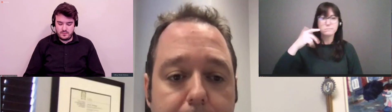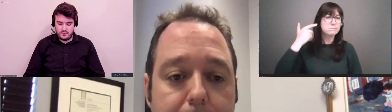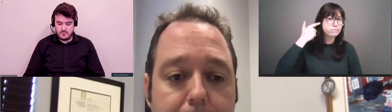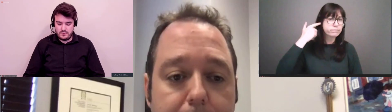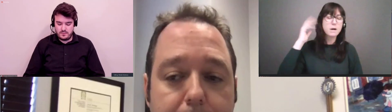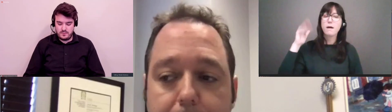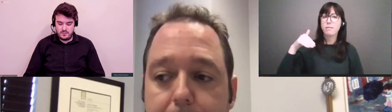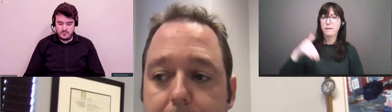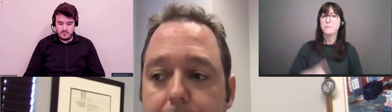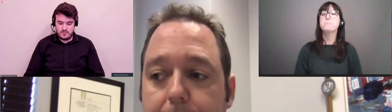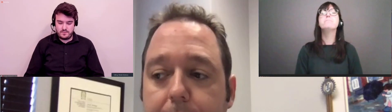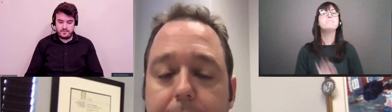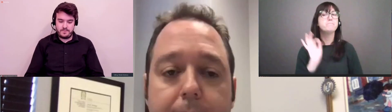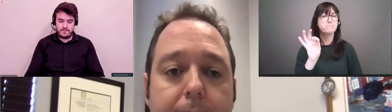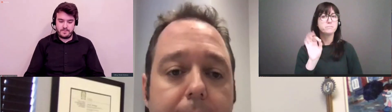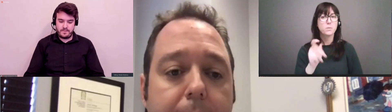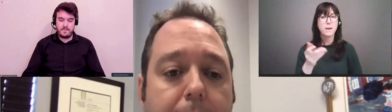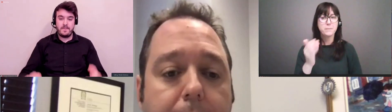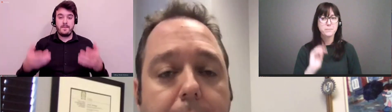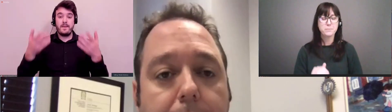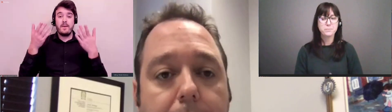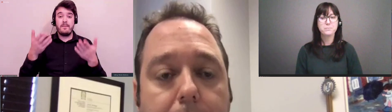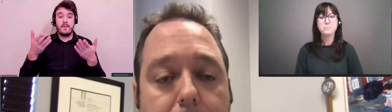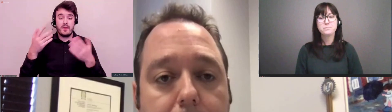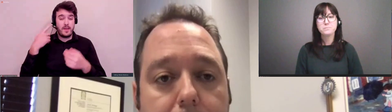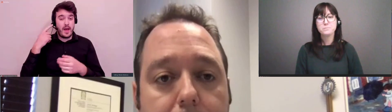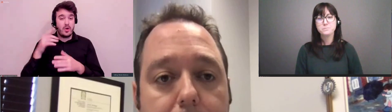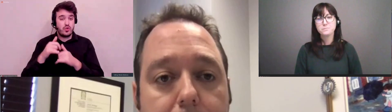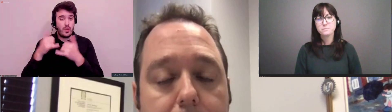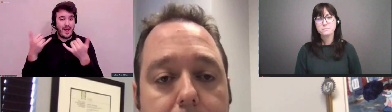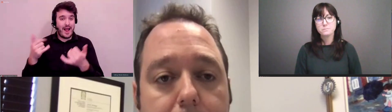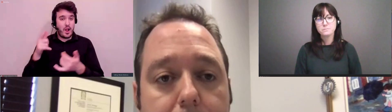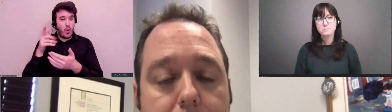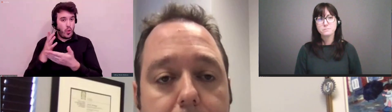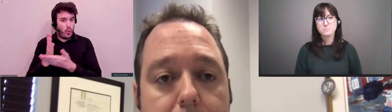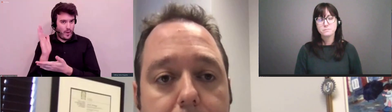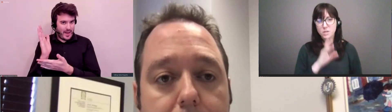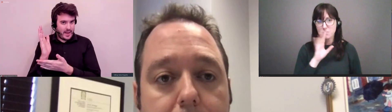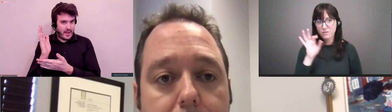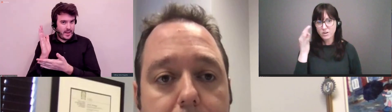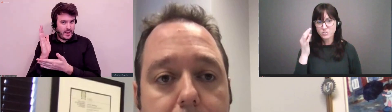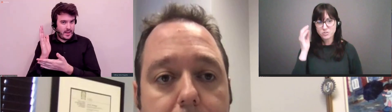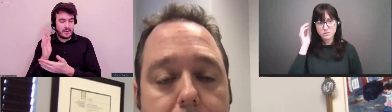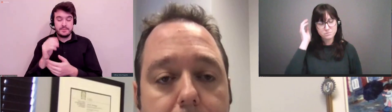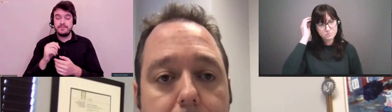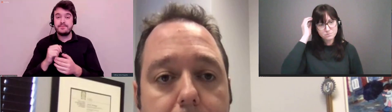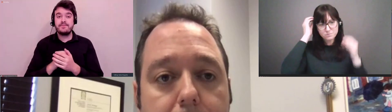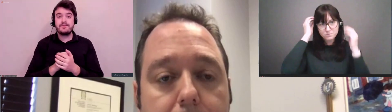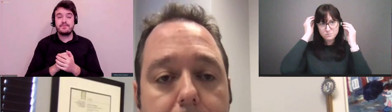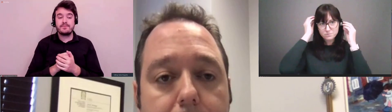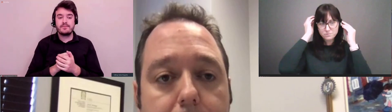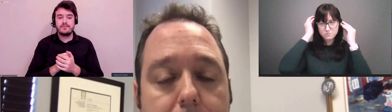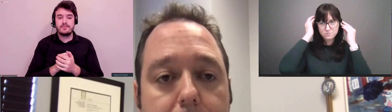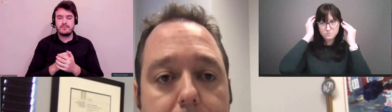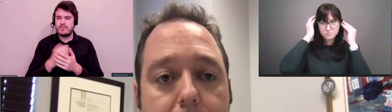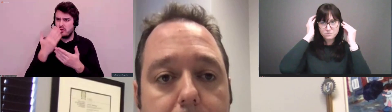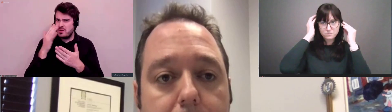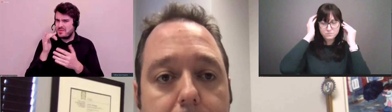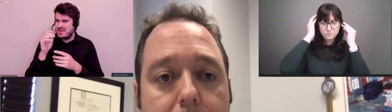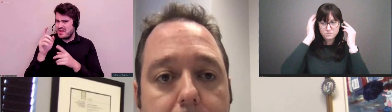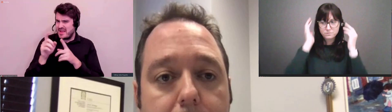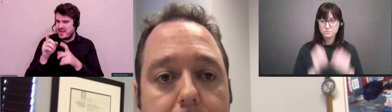Thank you. Maintenant, on va entendre le droit maintenant. Le droit. Oui, je ne sais pas si la question est plus